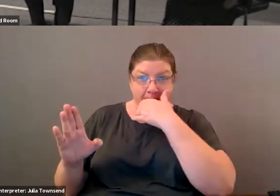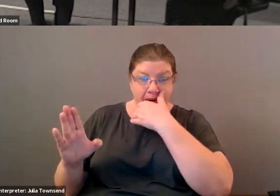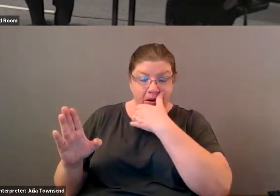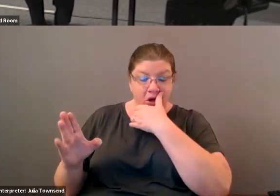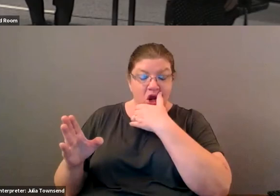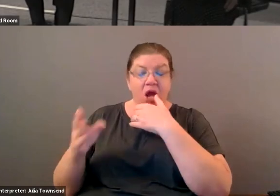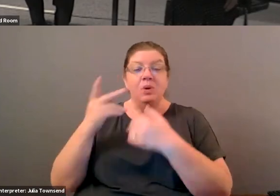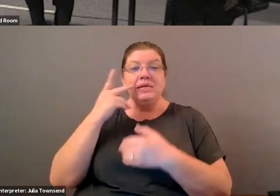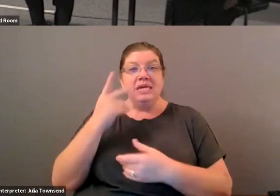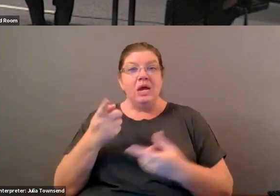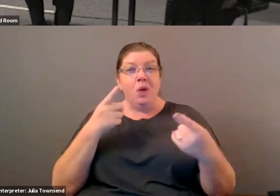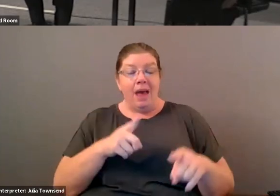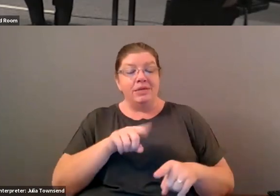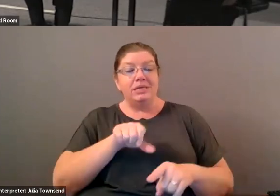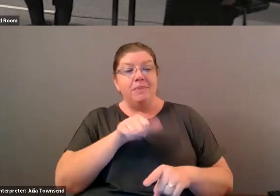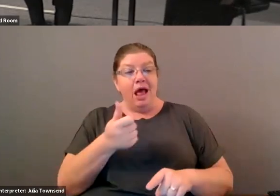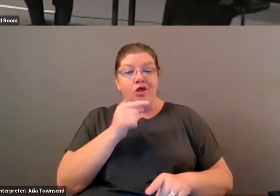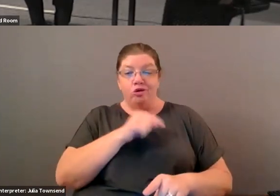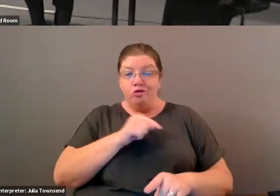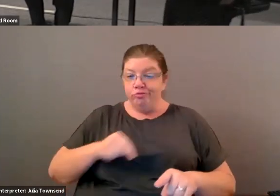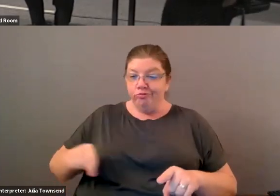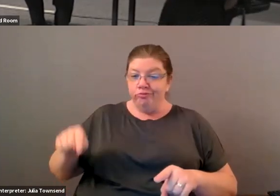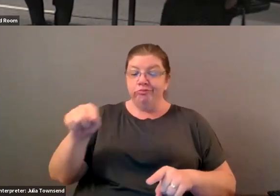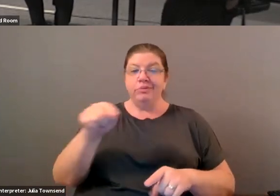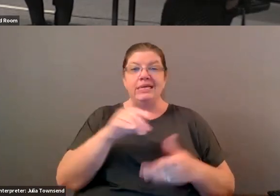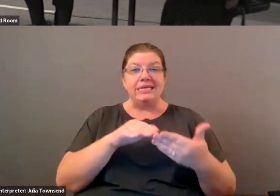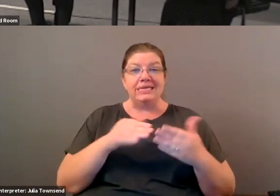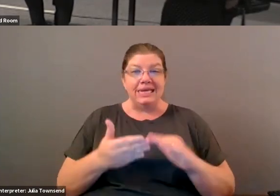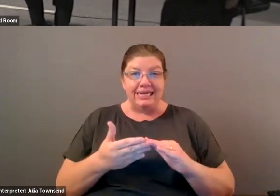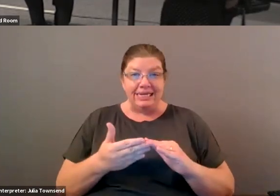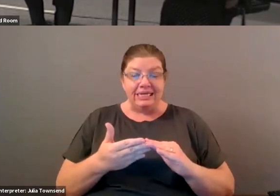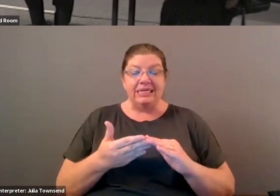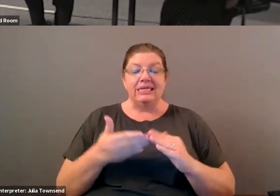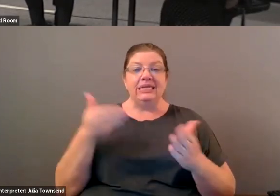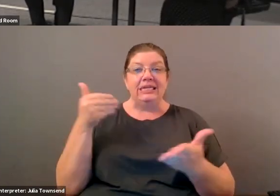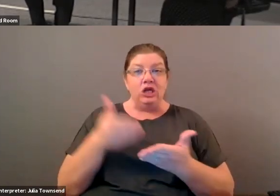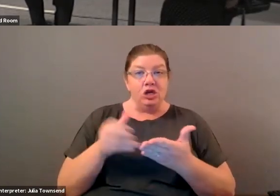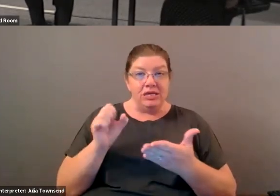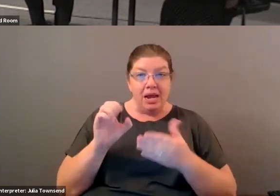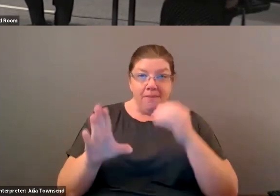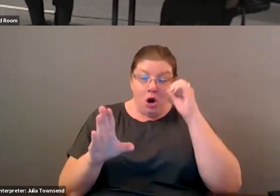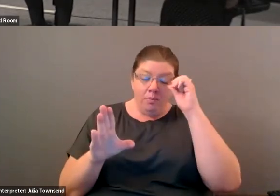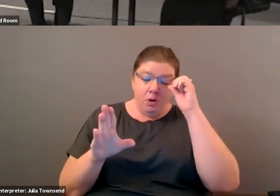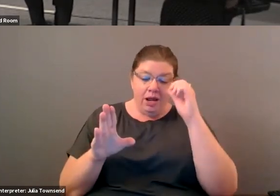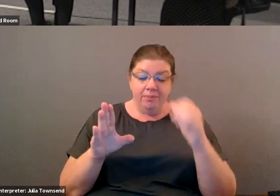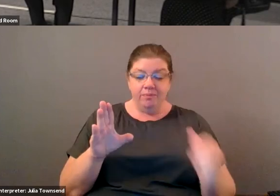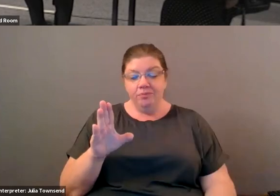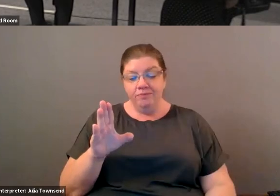with some surrounding municipalities. And at that point in time,